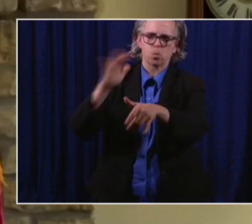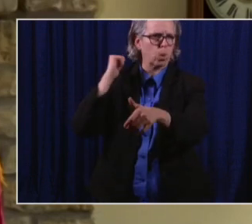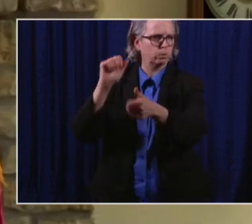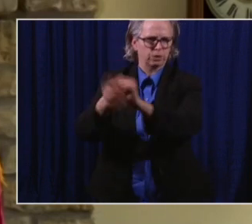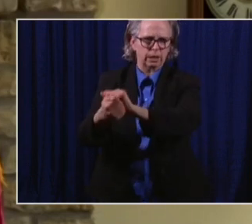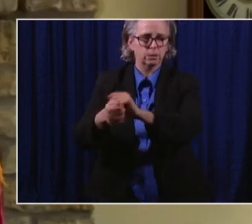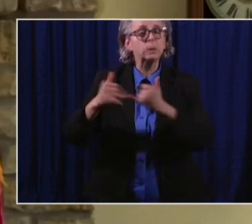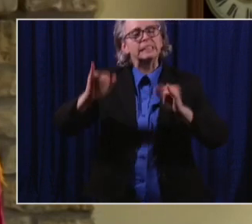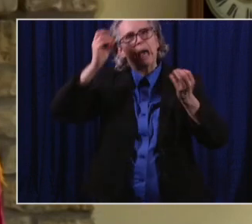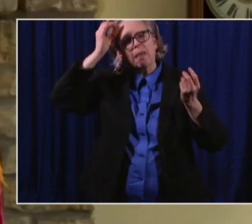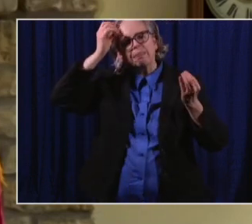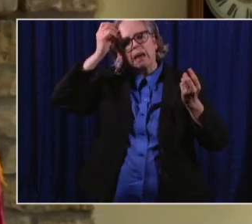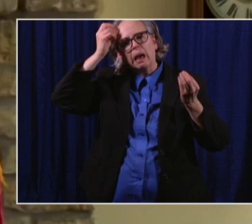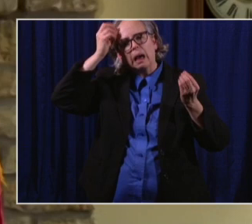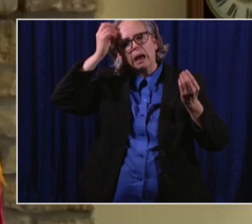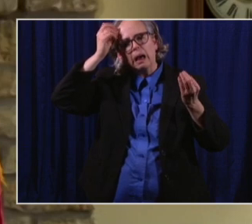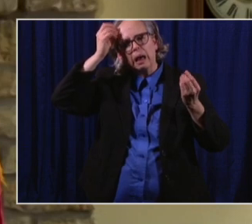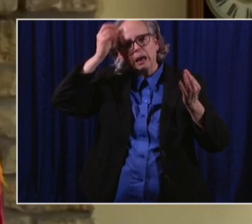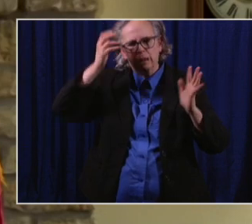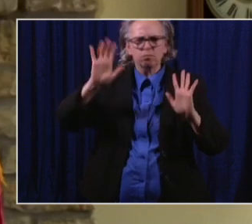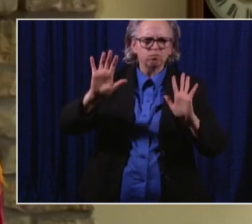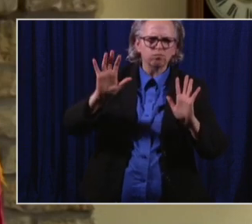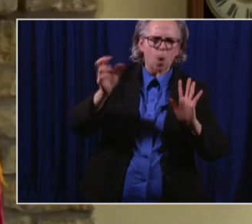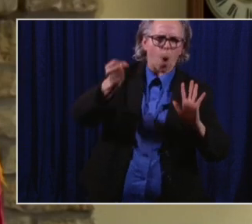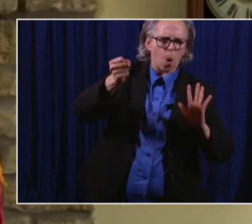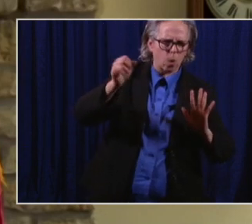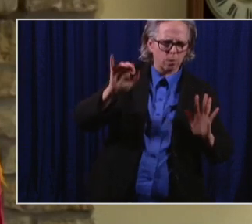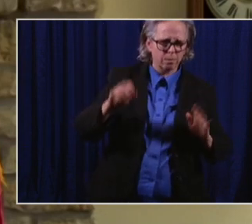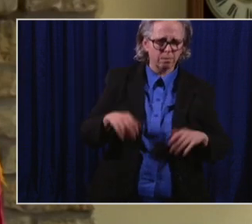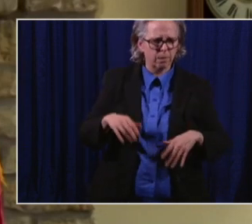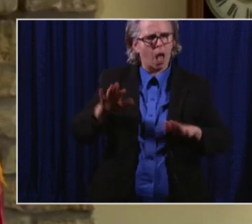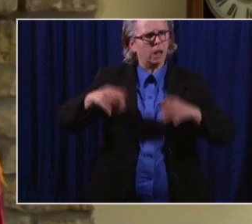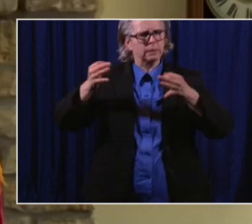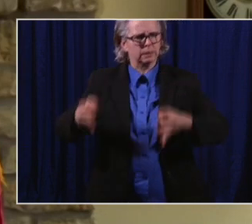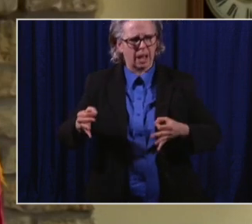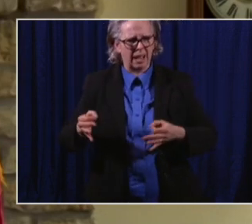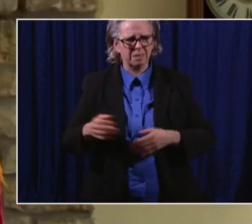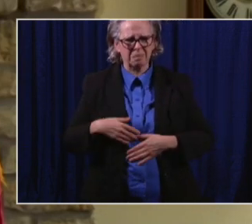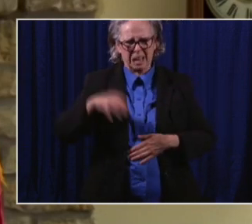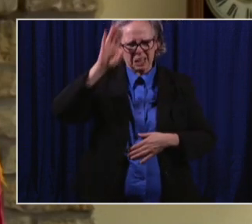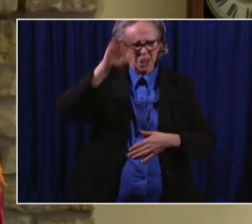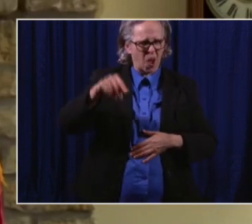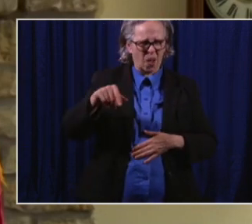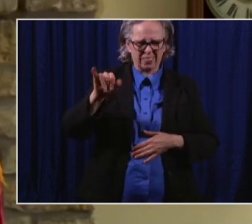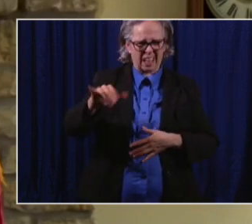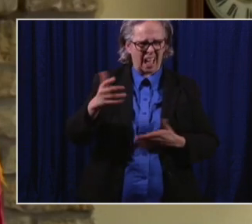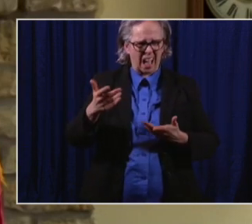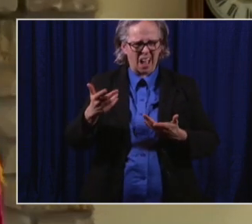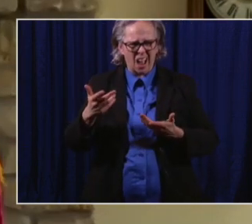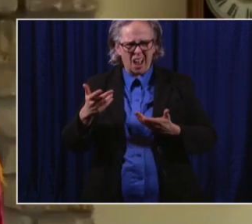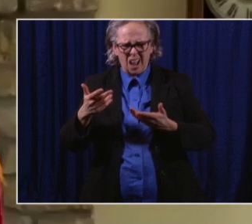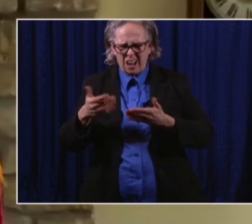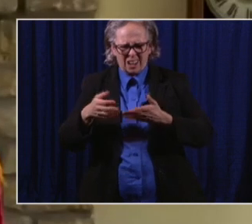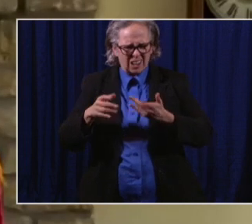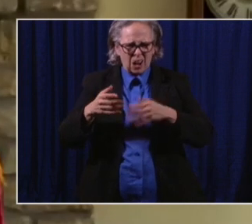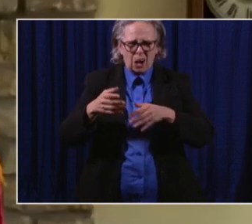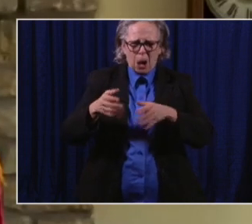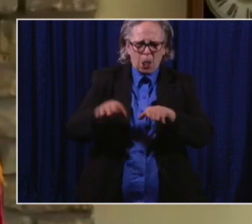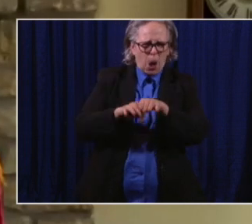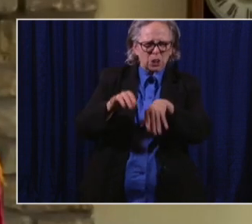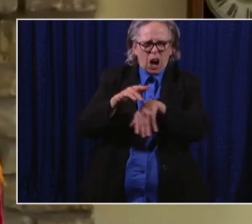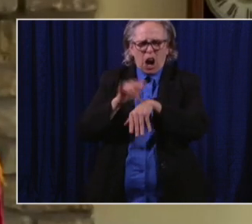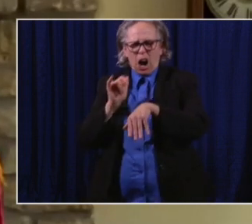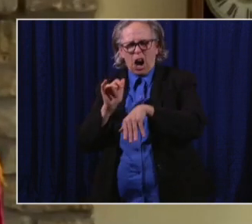I understand what this is doing. This does hurt small businesses, people who are running restaurants